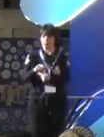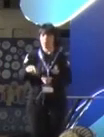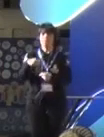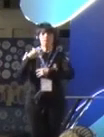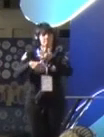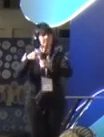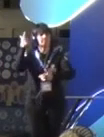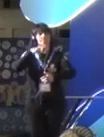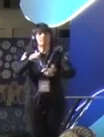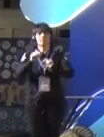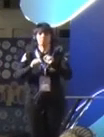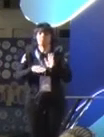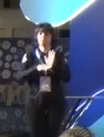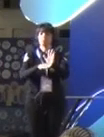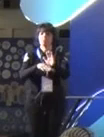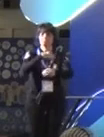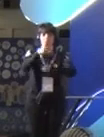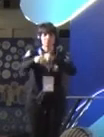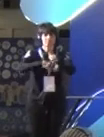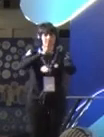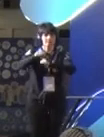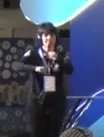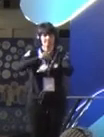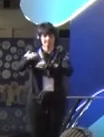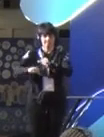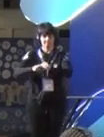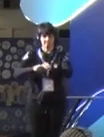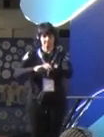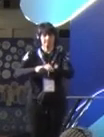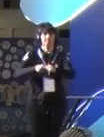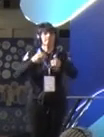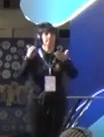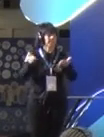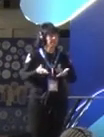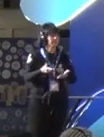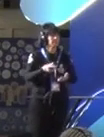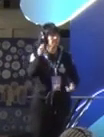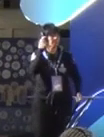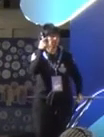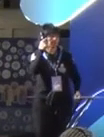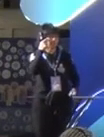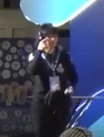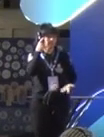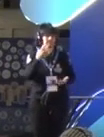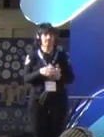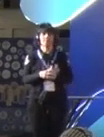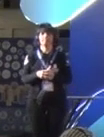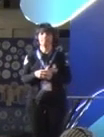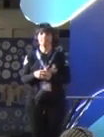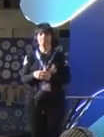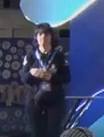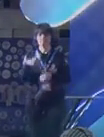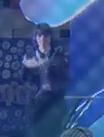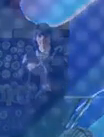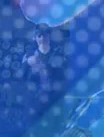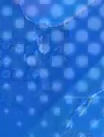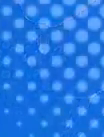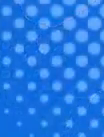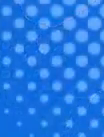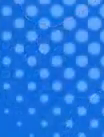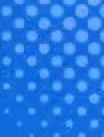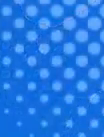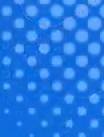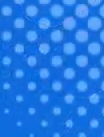change it. So, on that note, keep trying. My father is very big on